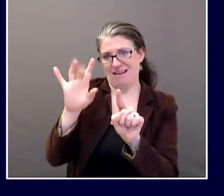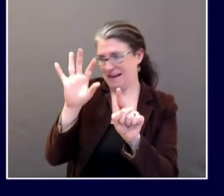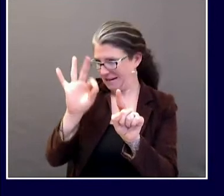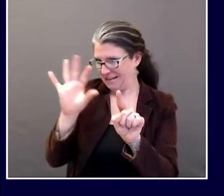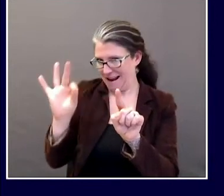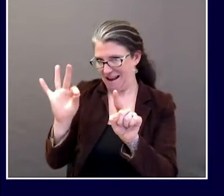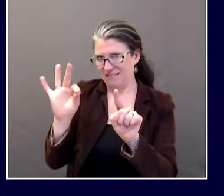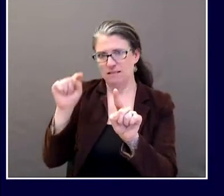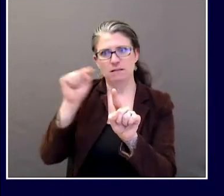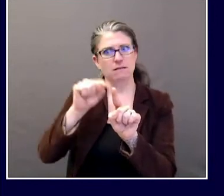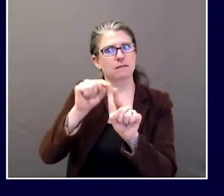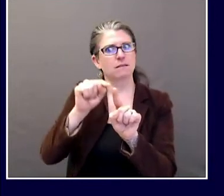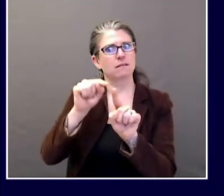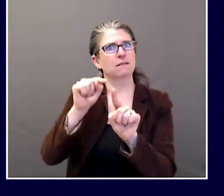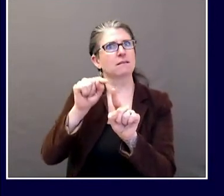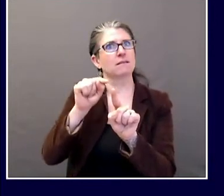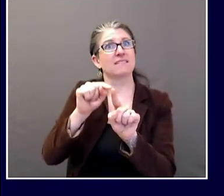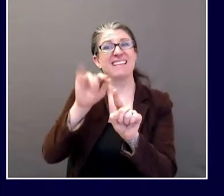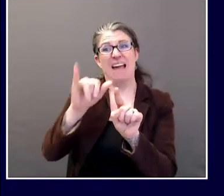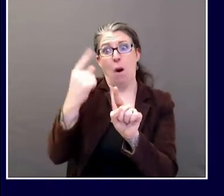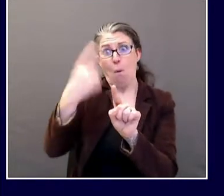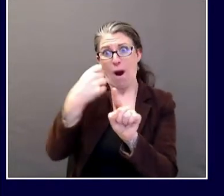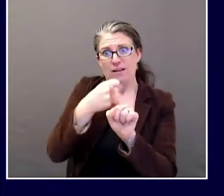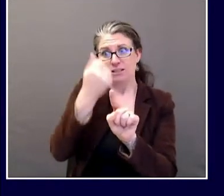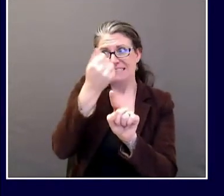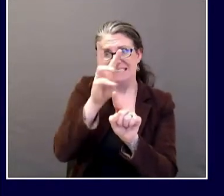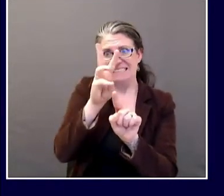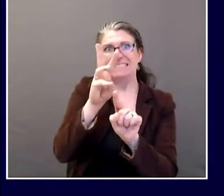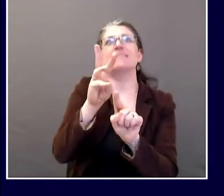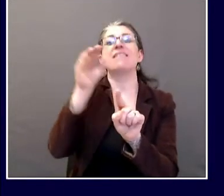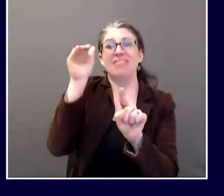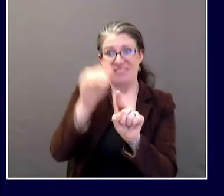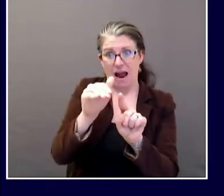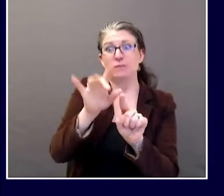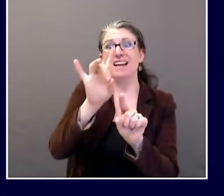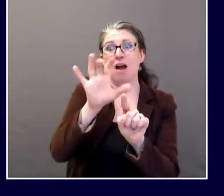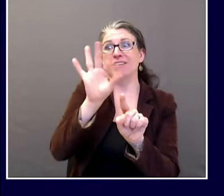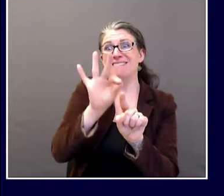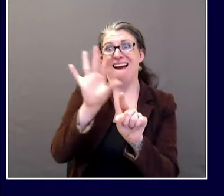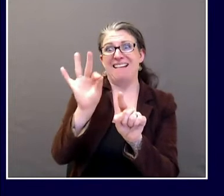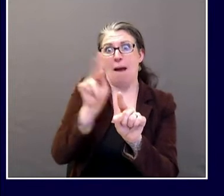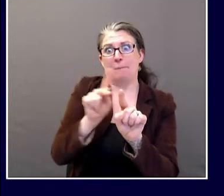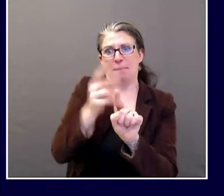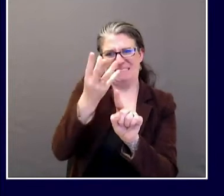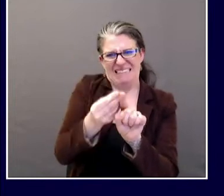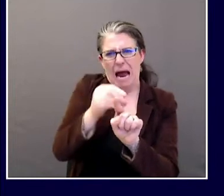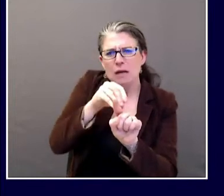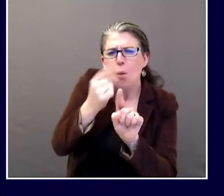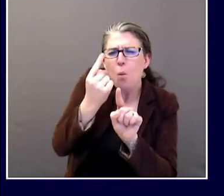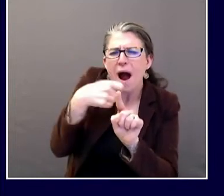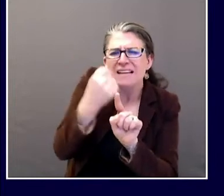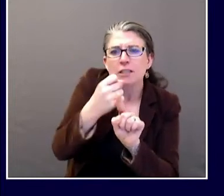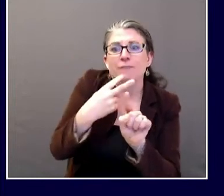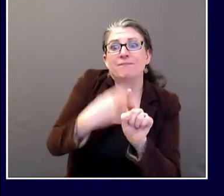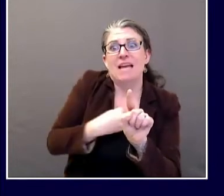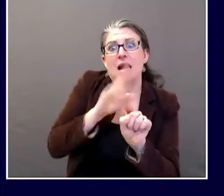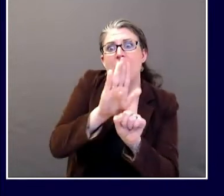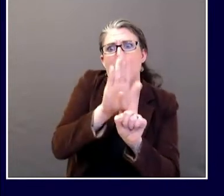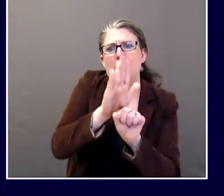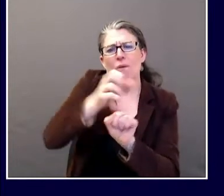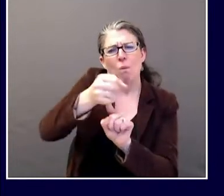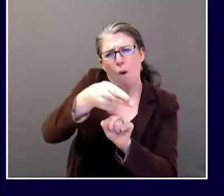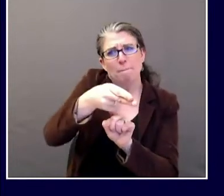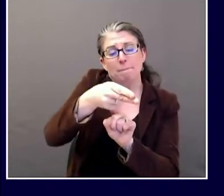year. We are repeating them every 5 to 6 days just in the United States, just